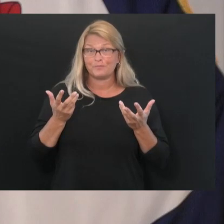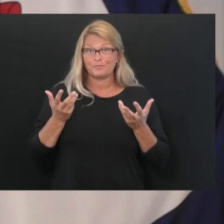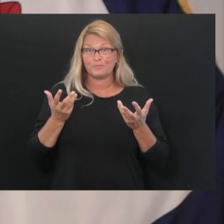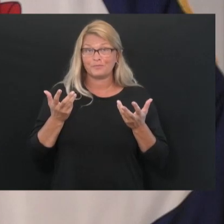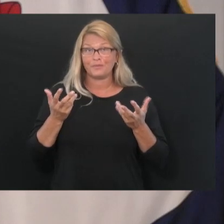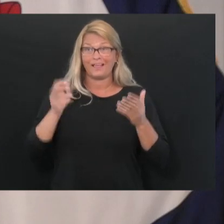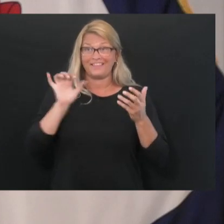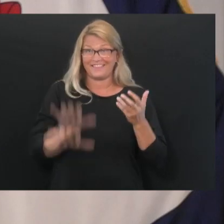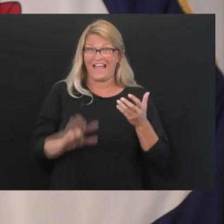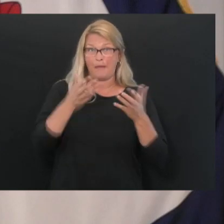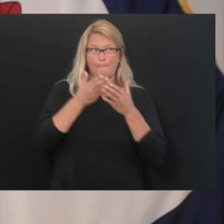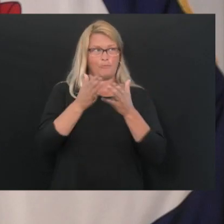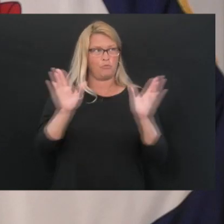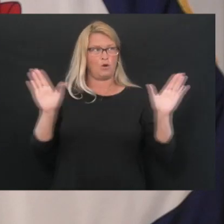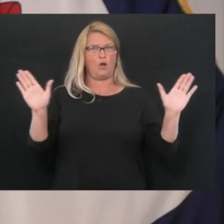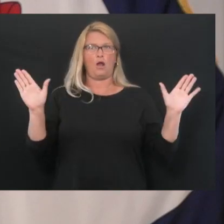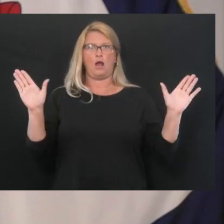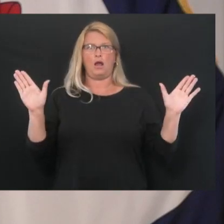broader